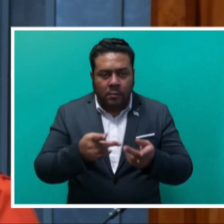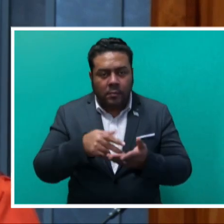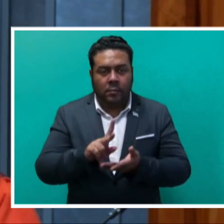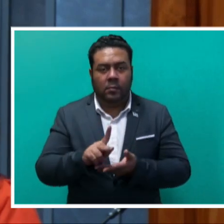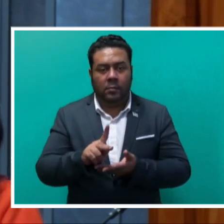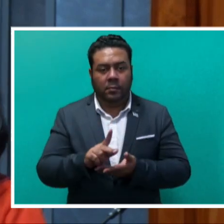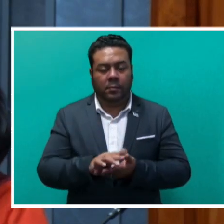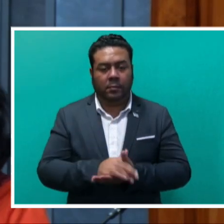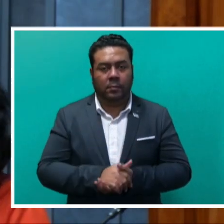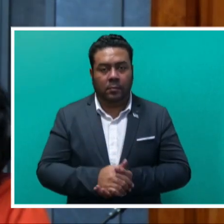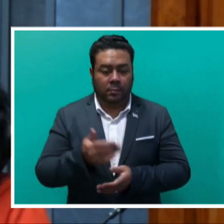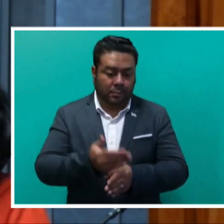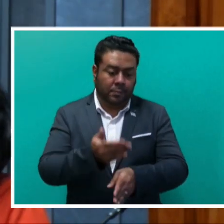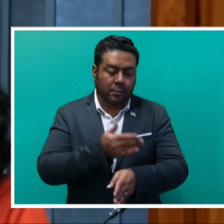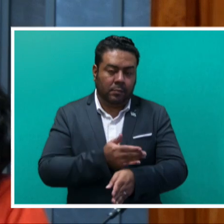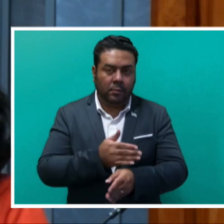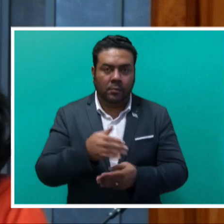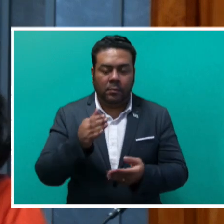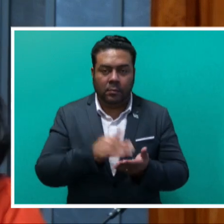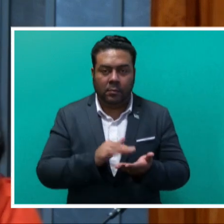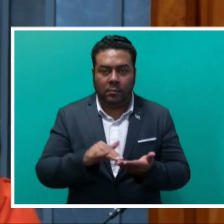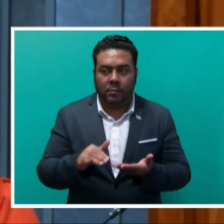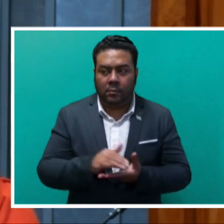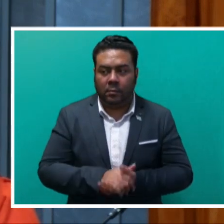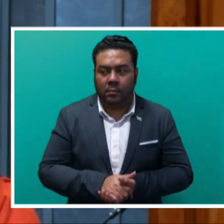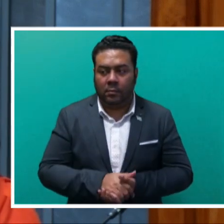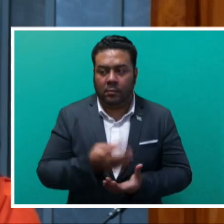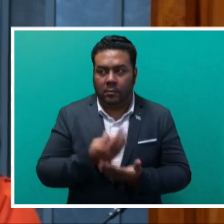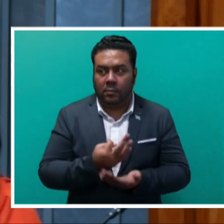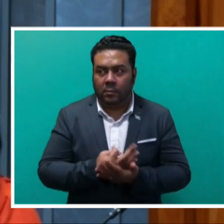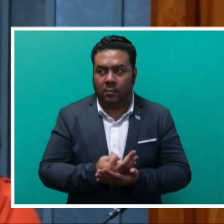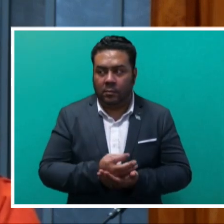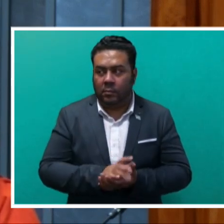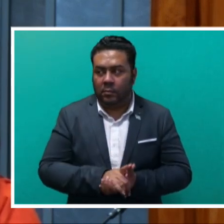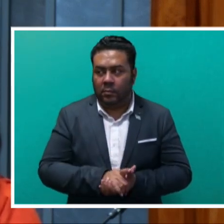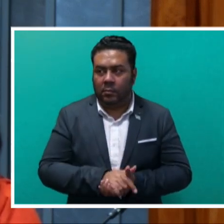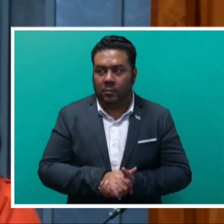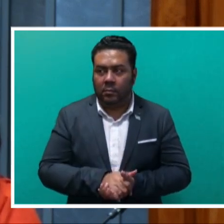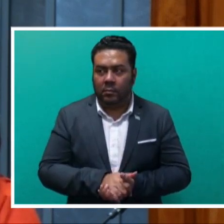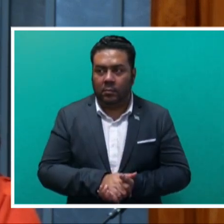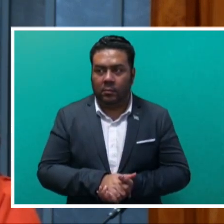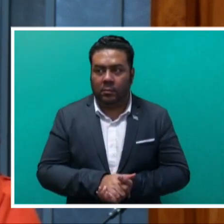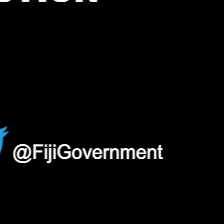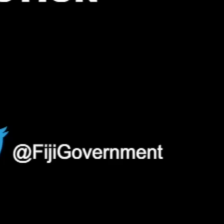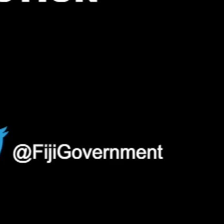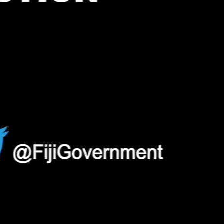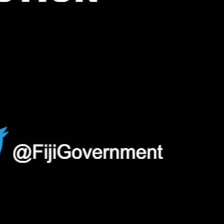regarding post fundraising activities. Thank you.